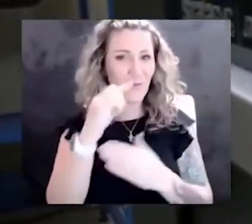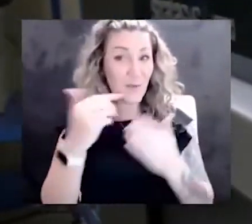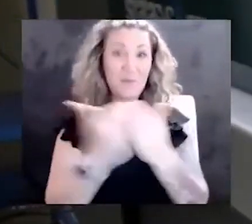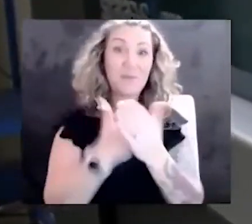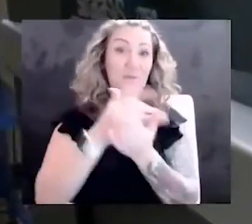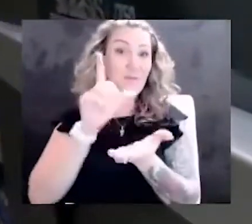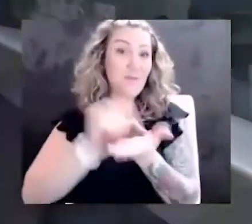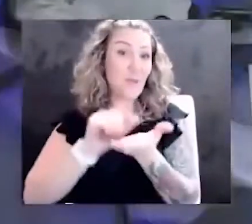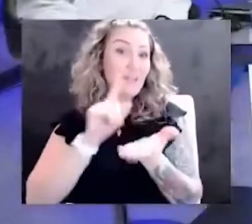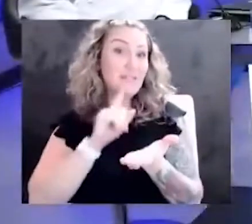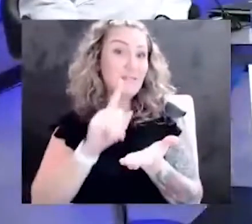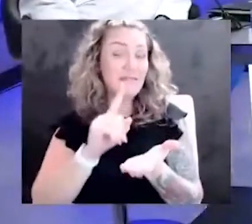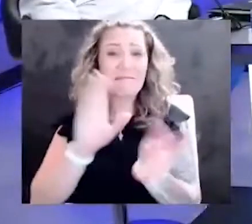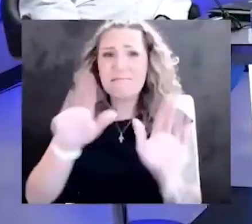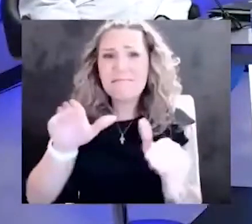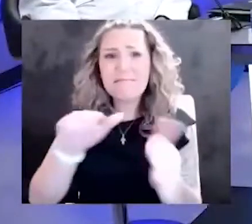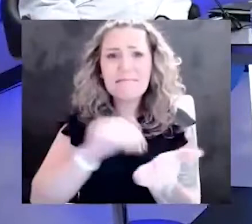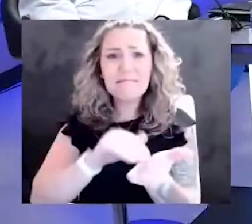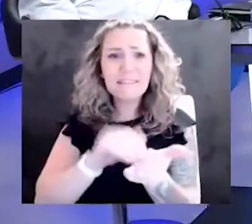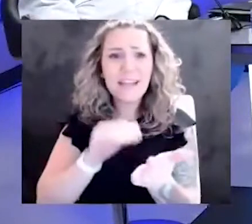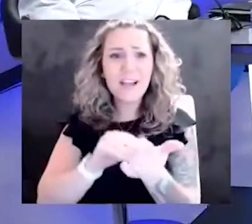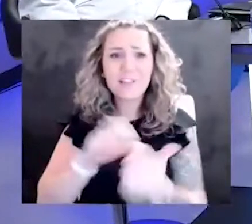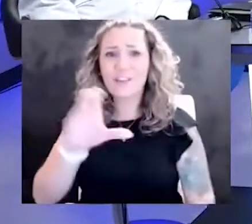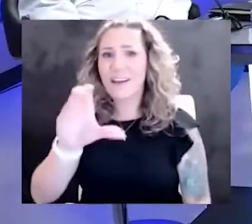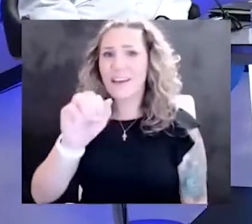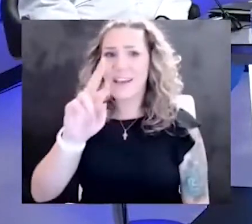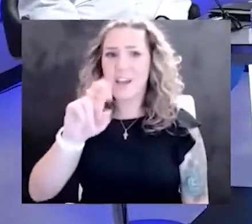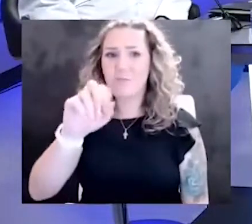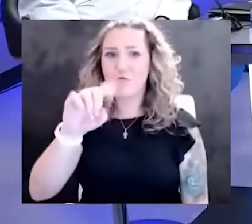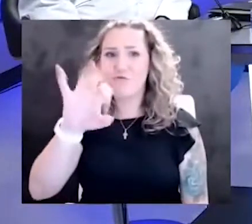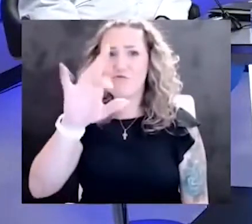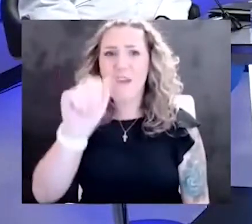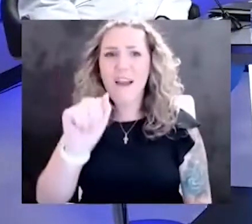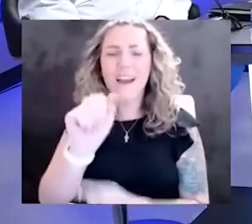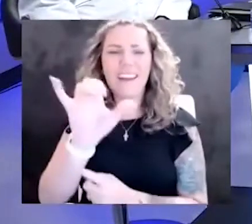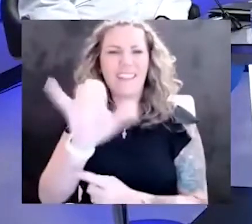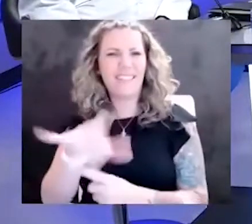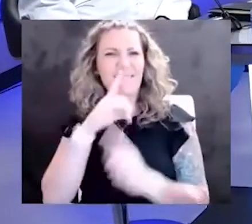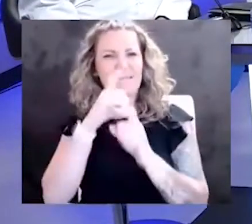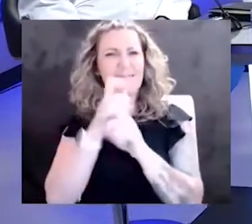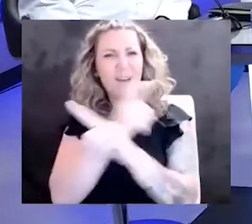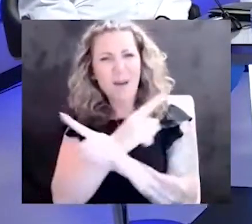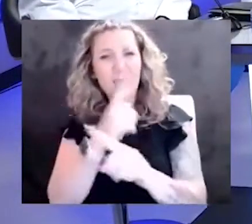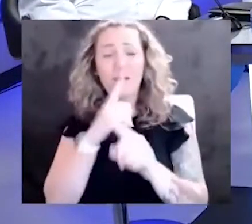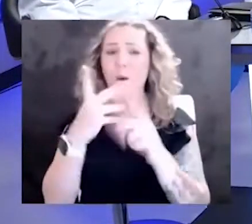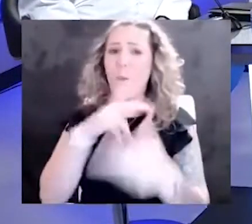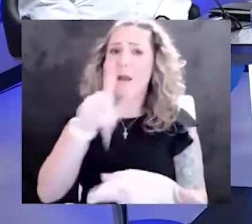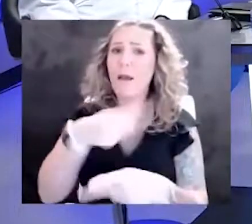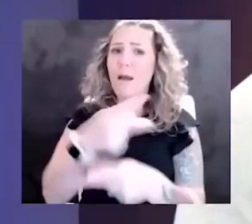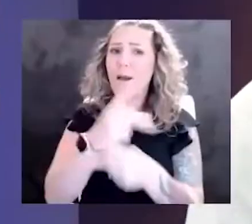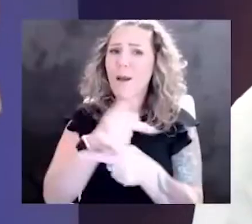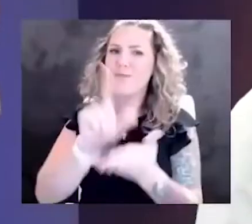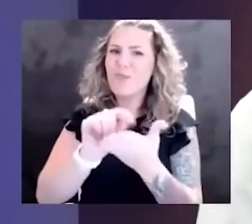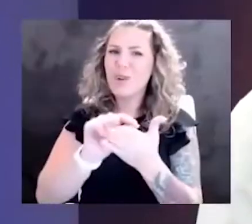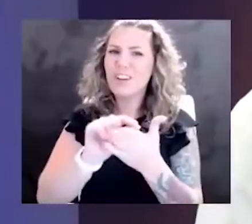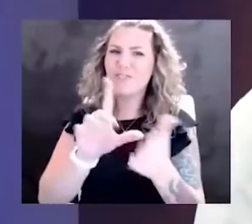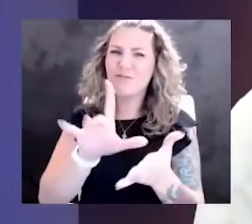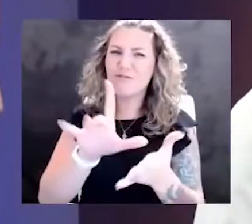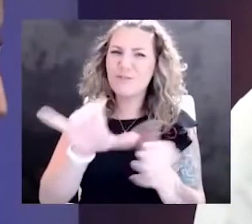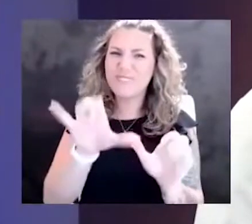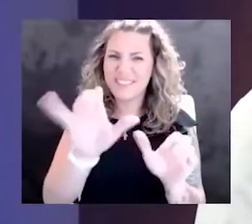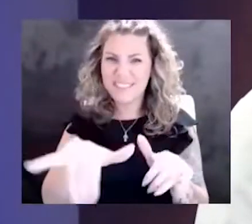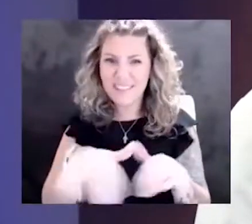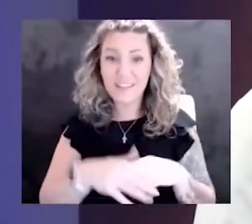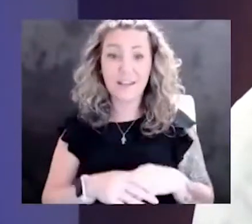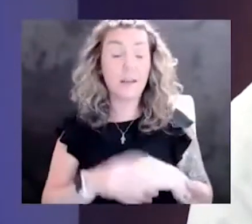Dr. Camerata, the spike protein is kind of complicated. What kind of printer can do this kind of work? Well, it's a pretty amazing printer,